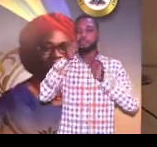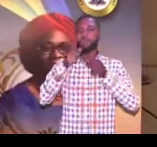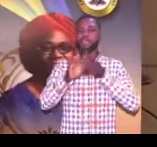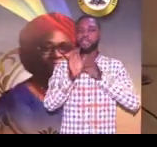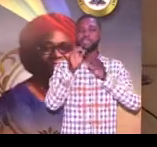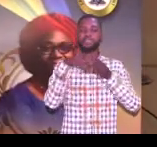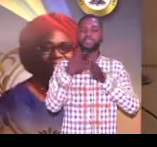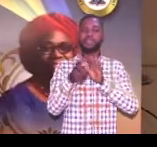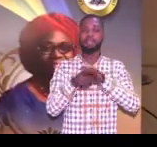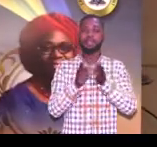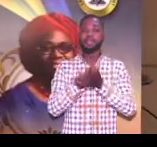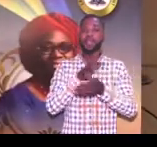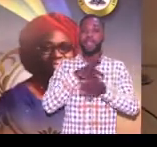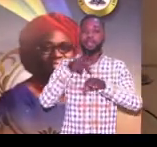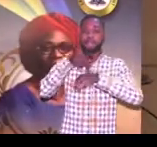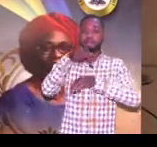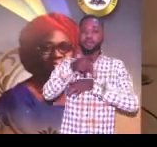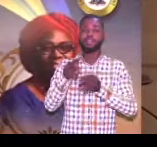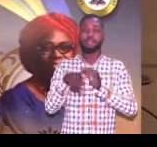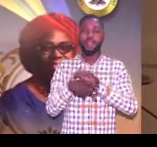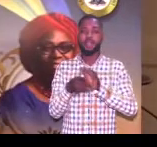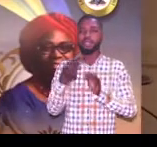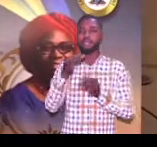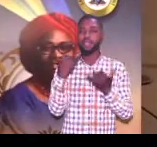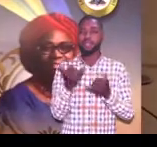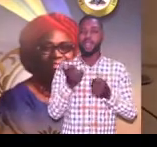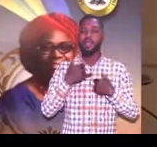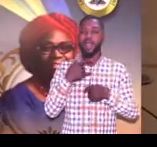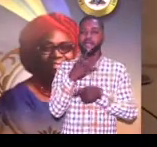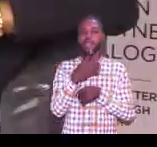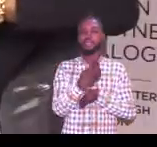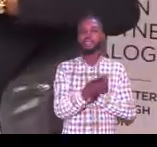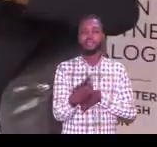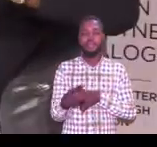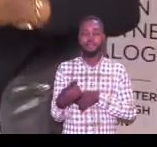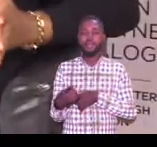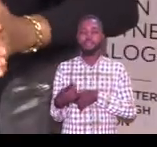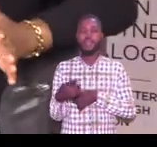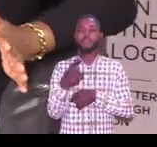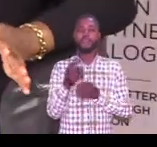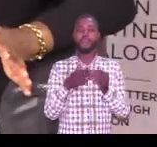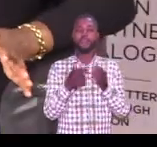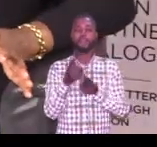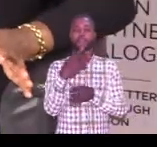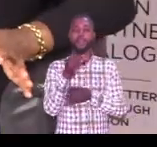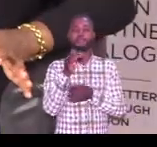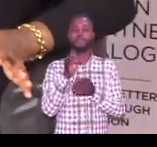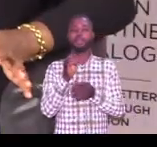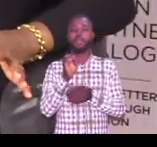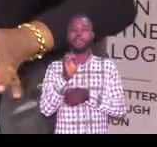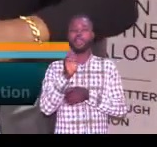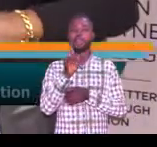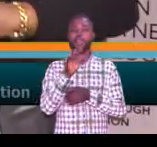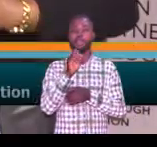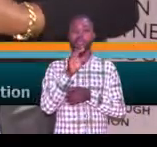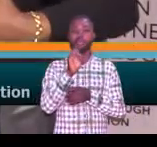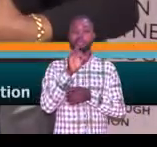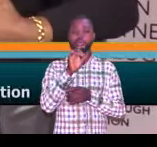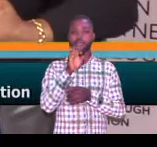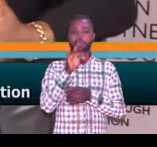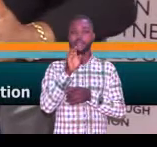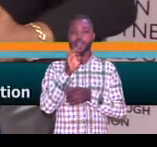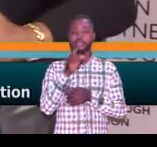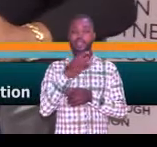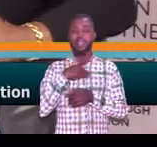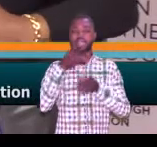And now in the post-primary, they now have the devices, yes, for the teachers. When the issue of Eco Excel came in, and